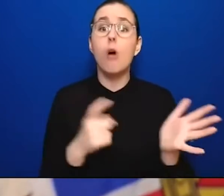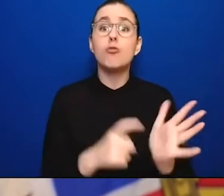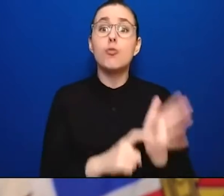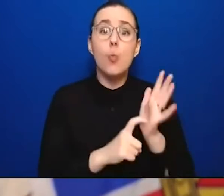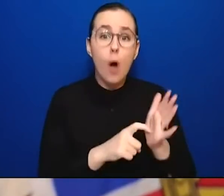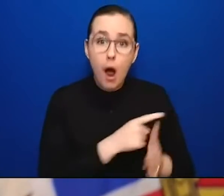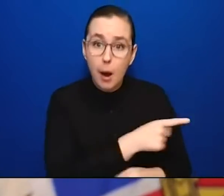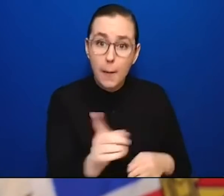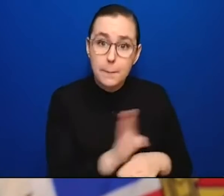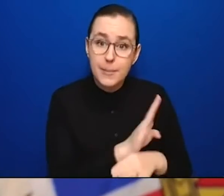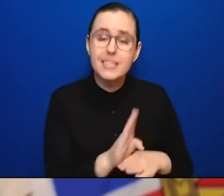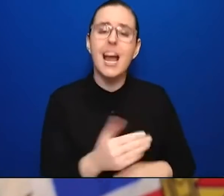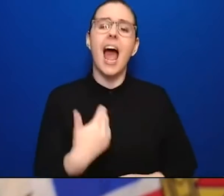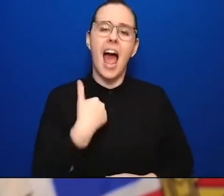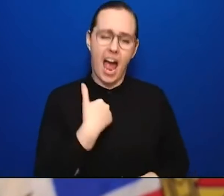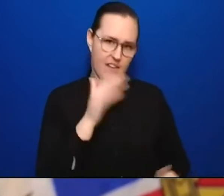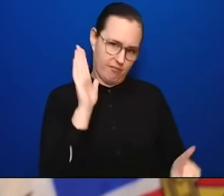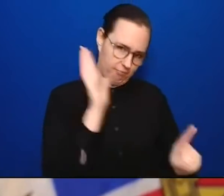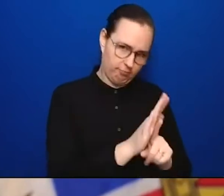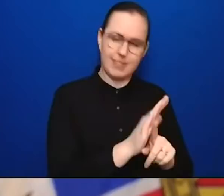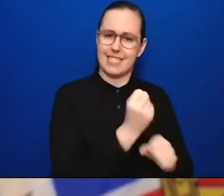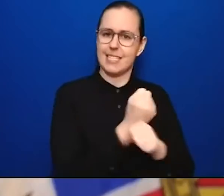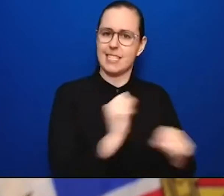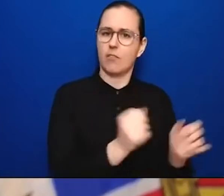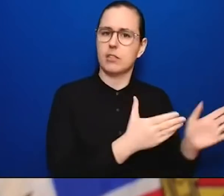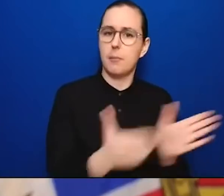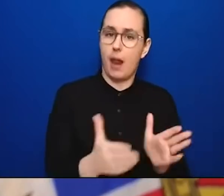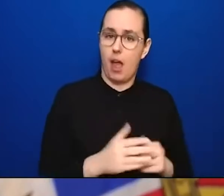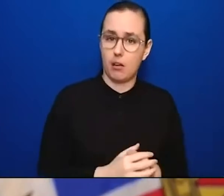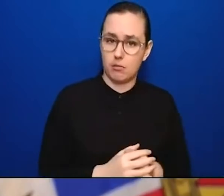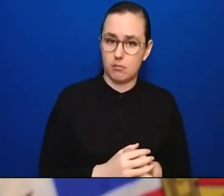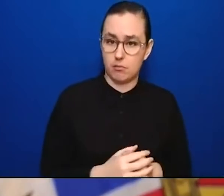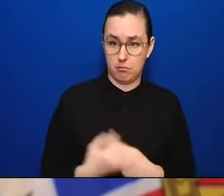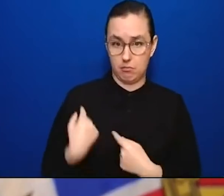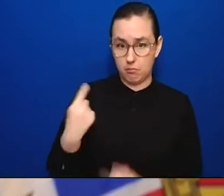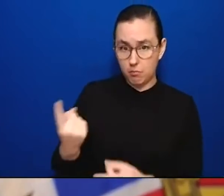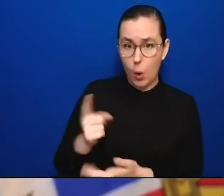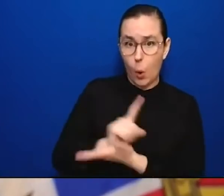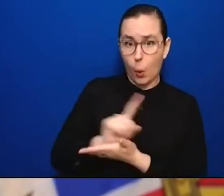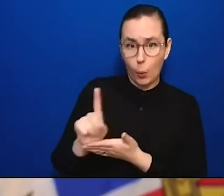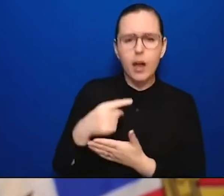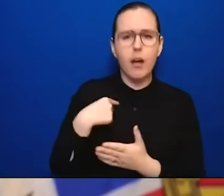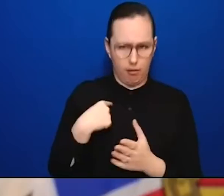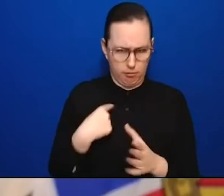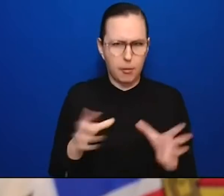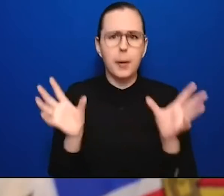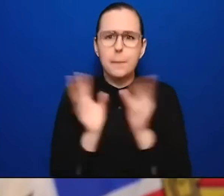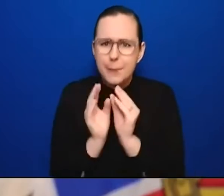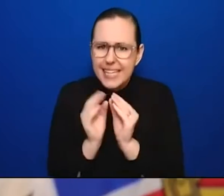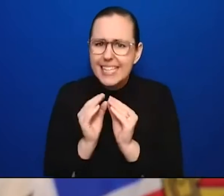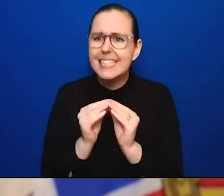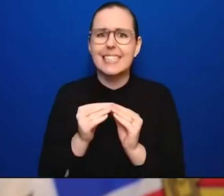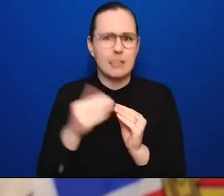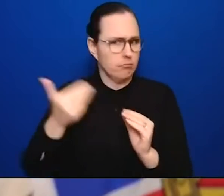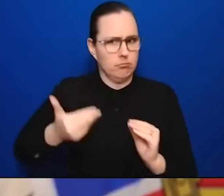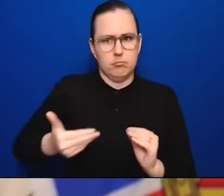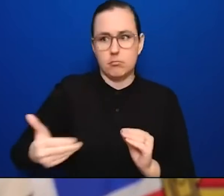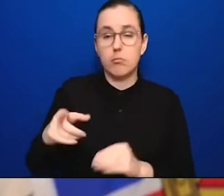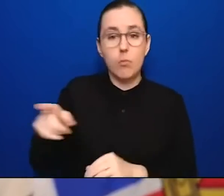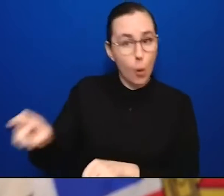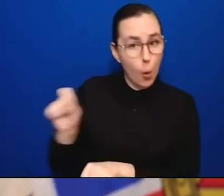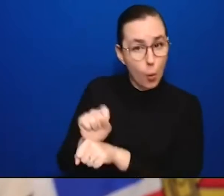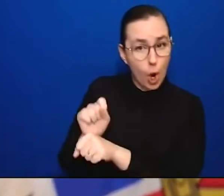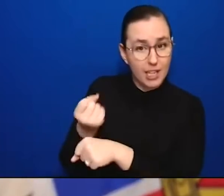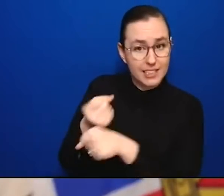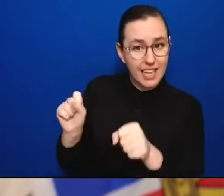week or so. And WorkSafe BC is working with us in partnership again on these and has reactivated their supports